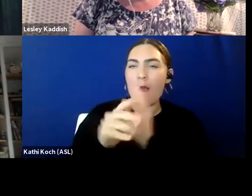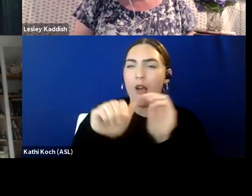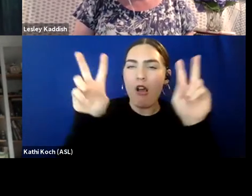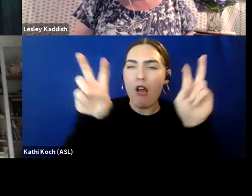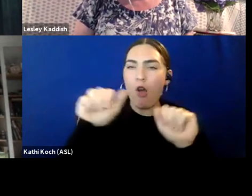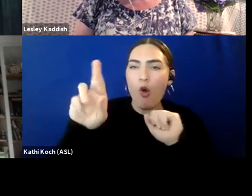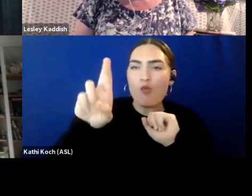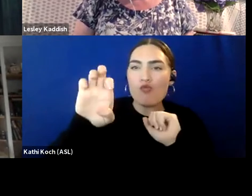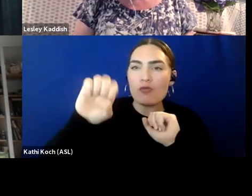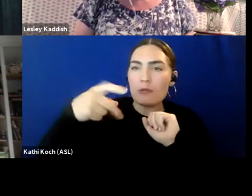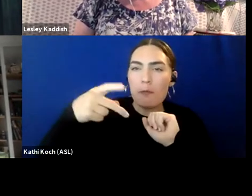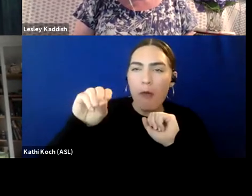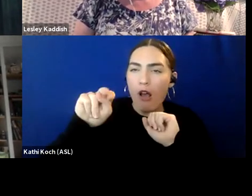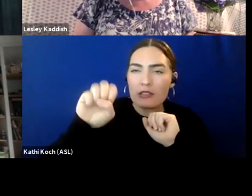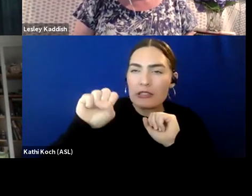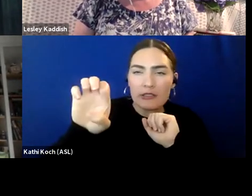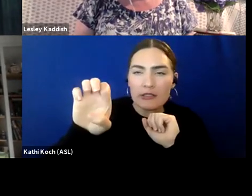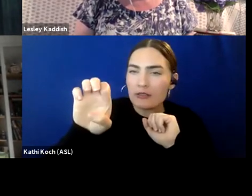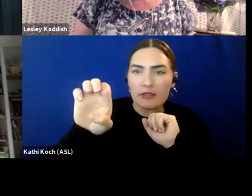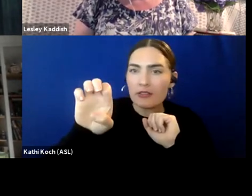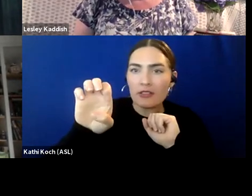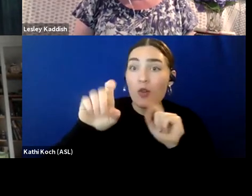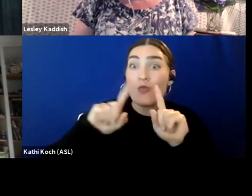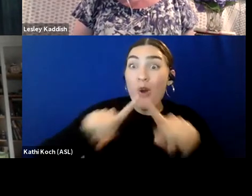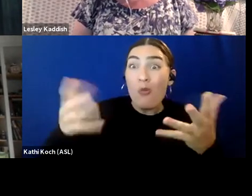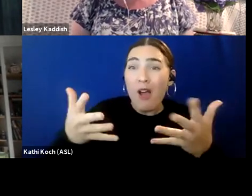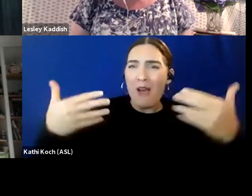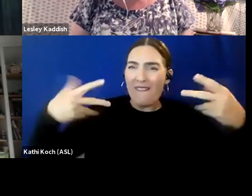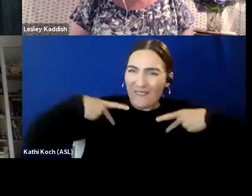Response is this, response is dance, response is movement.